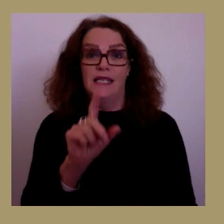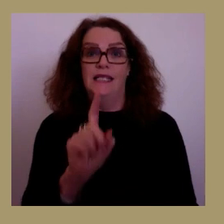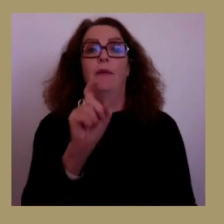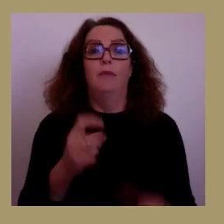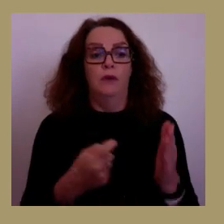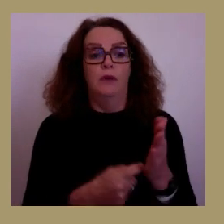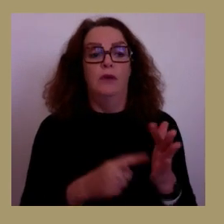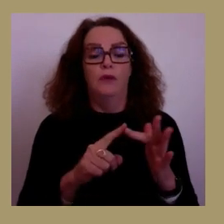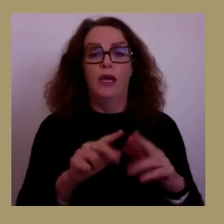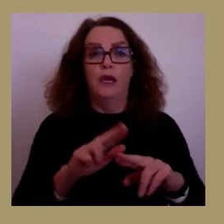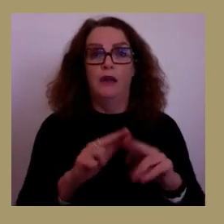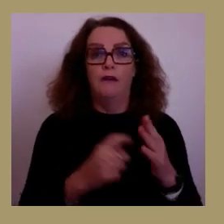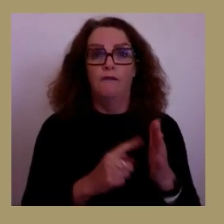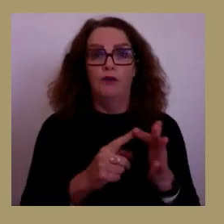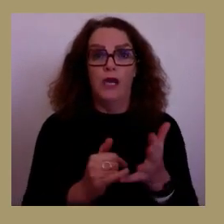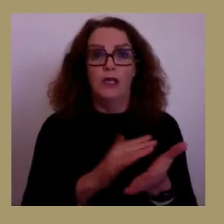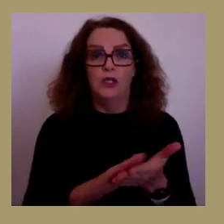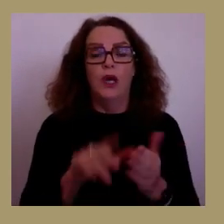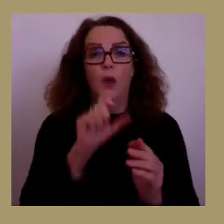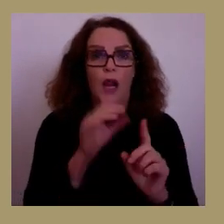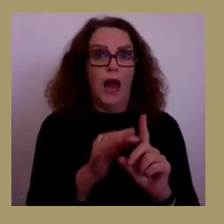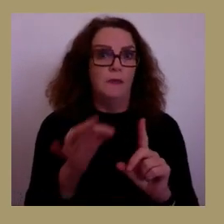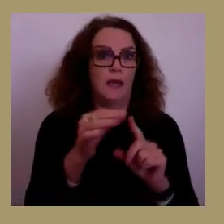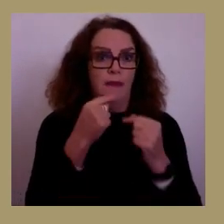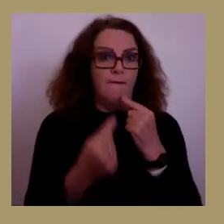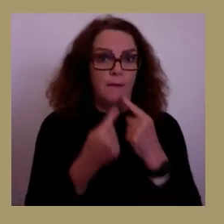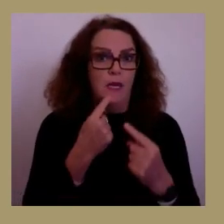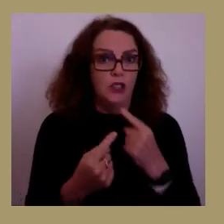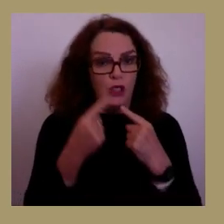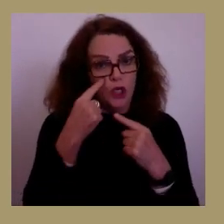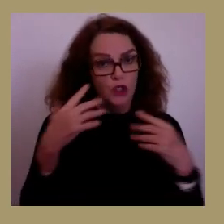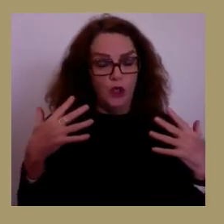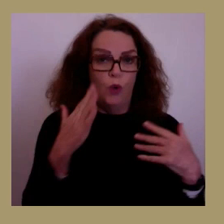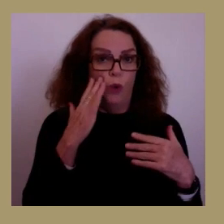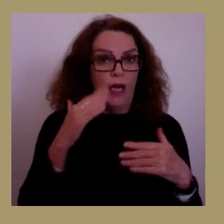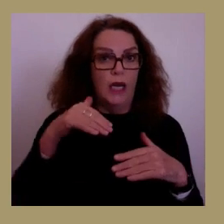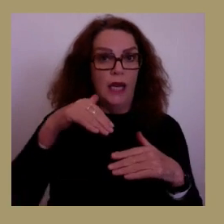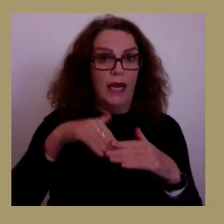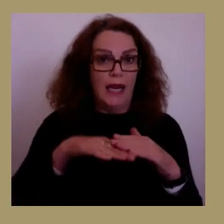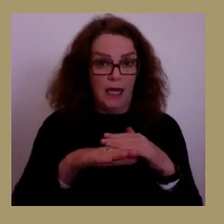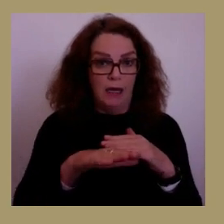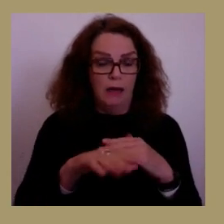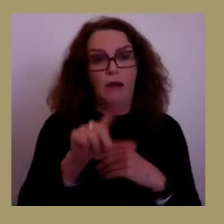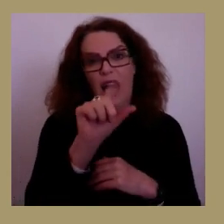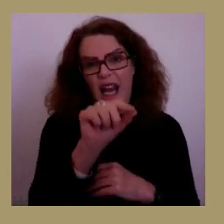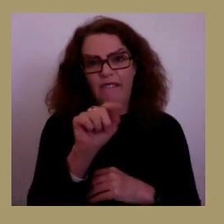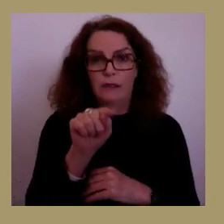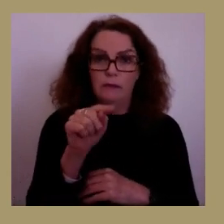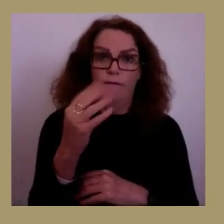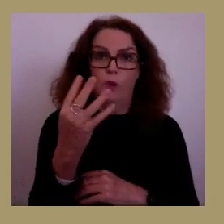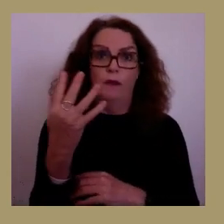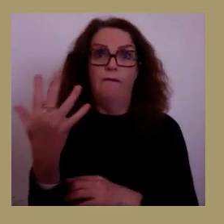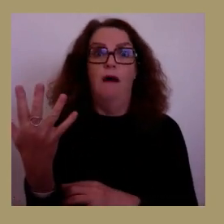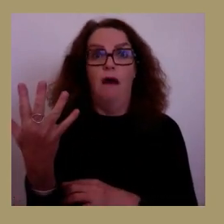here, and it will again update that information and show 11:35 when the actual card has refreshed in that same